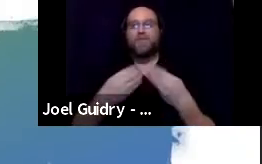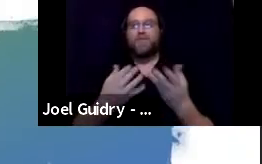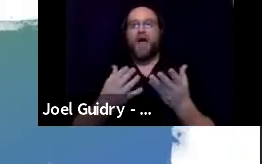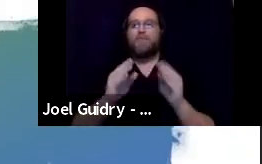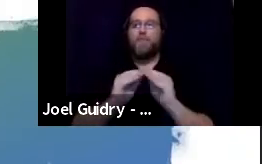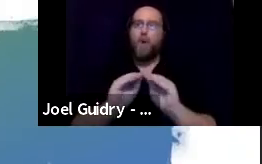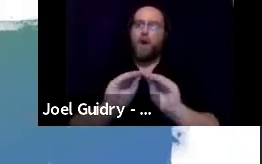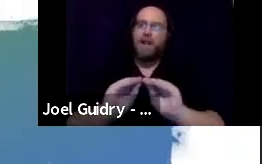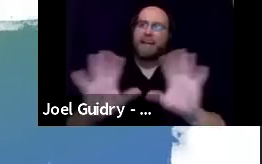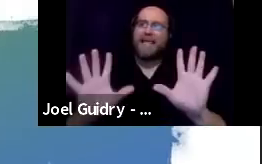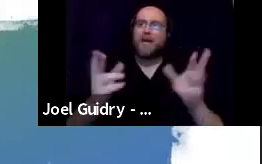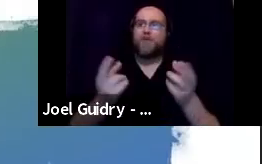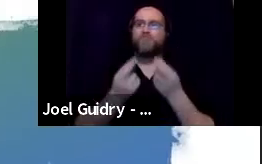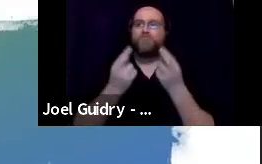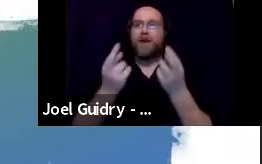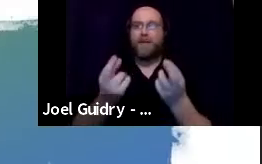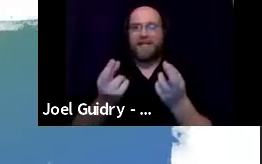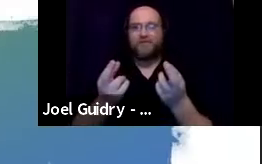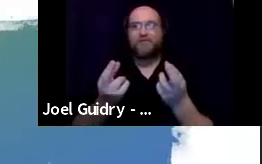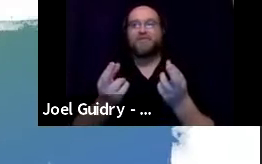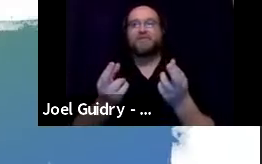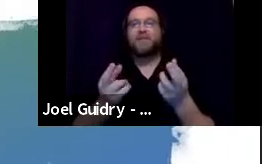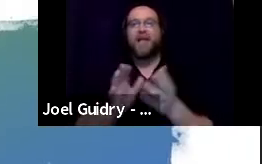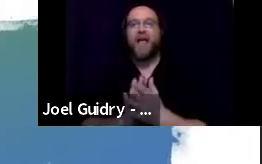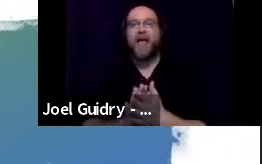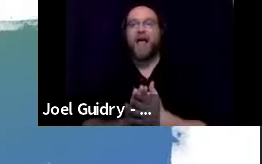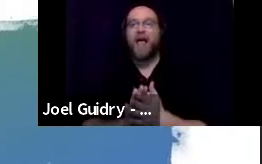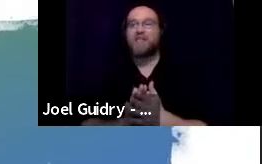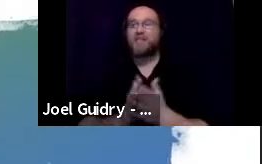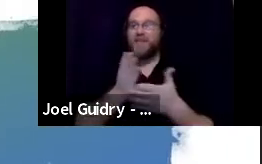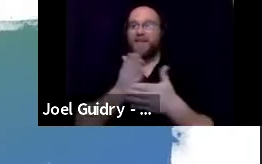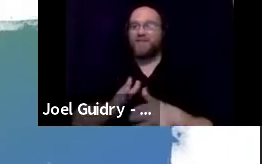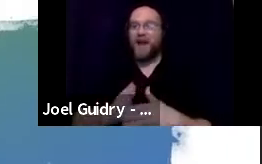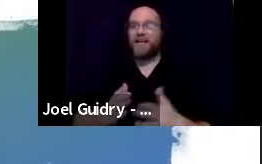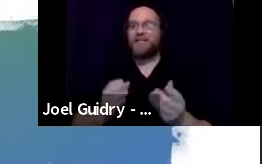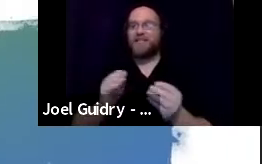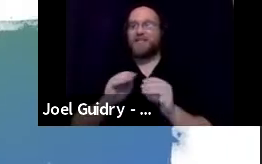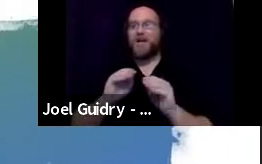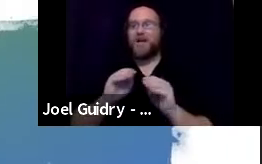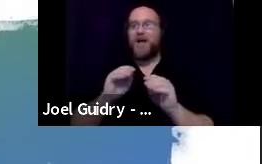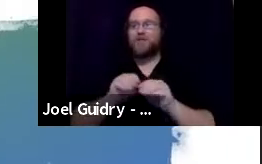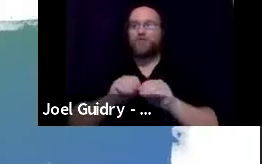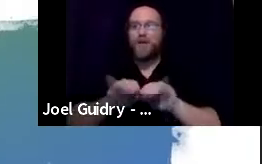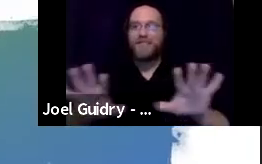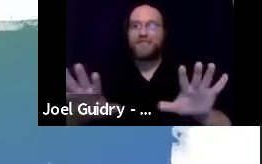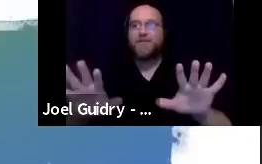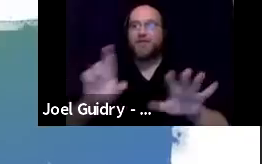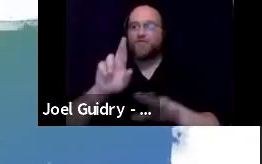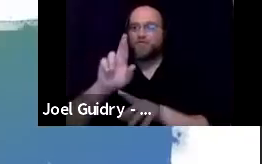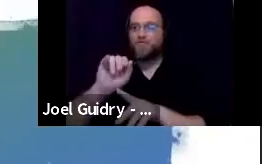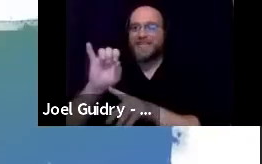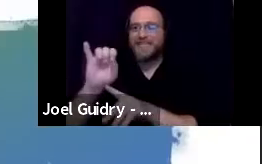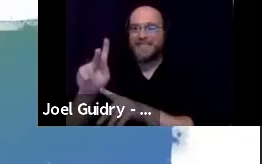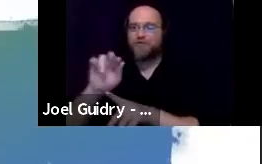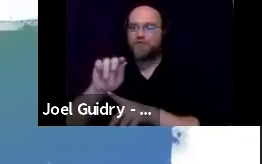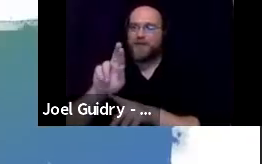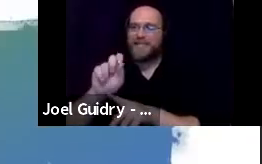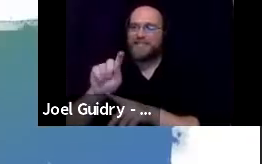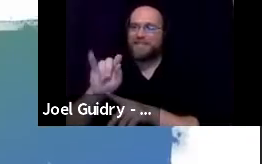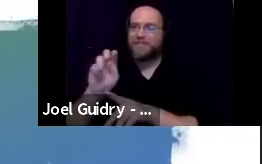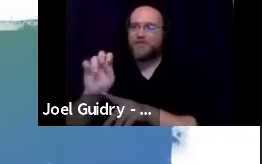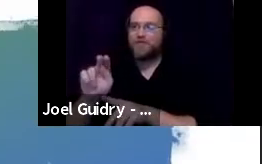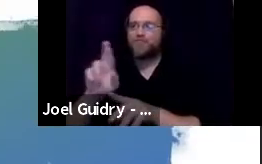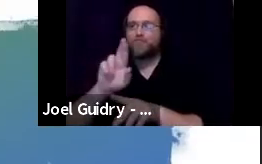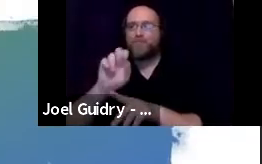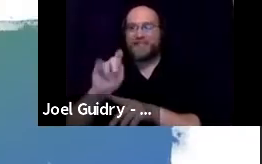they've divided your transmission risk into 5 basic areas. And I want to briefly run through those